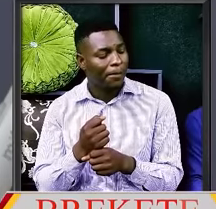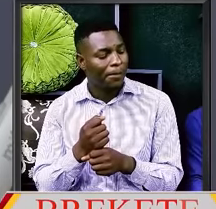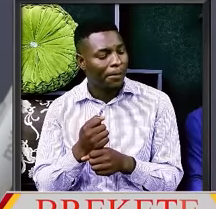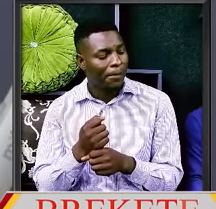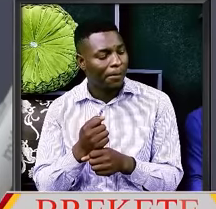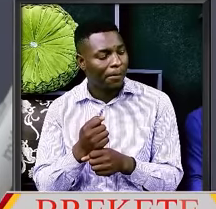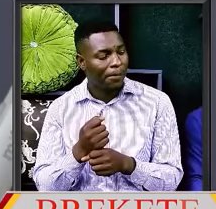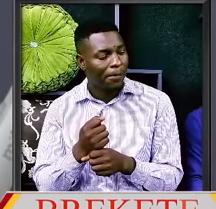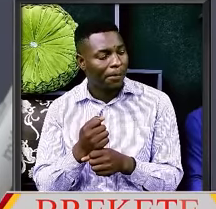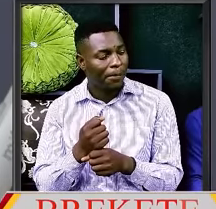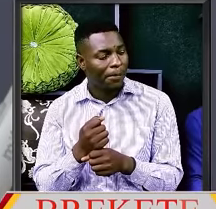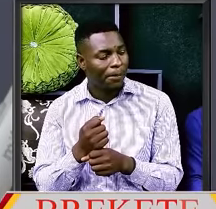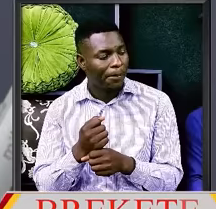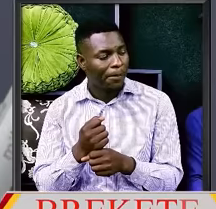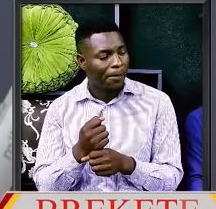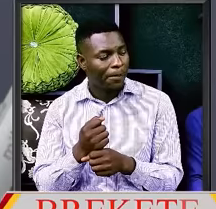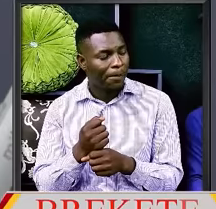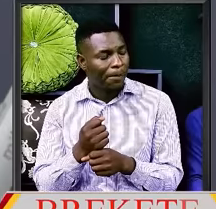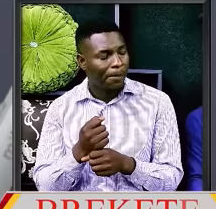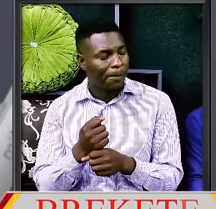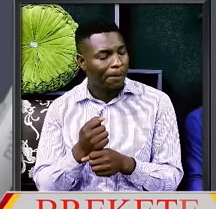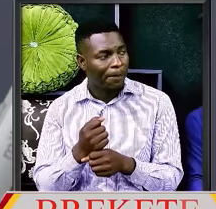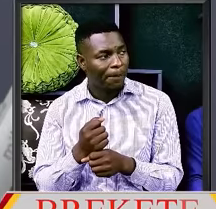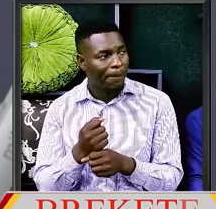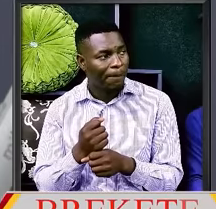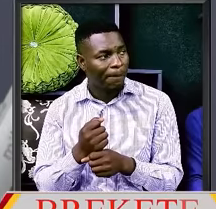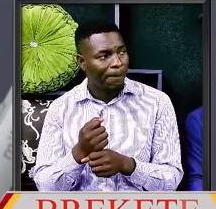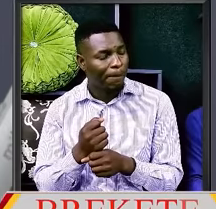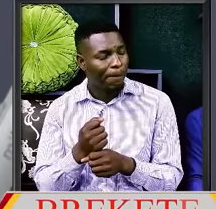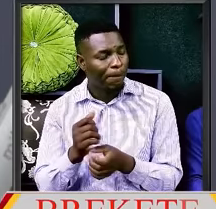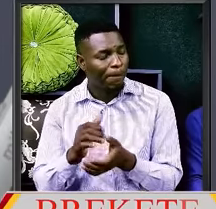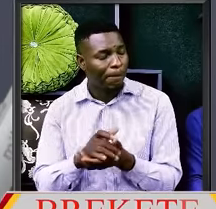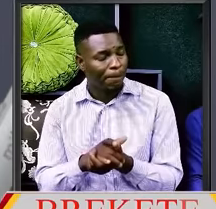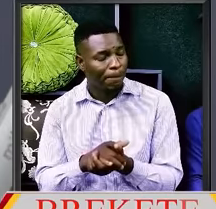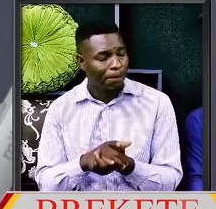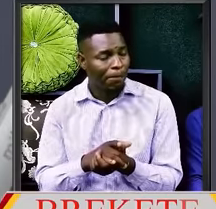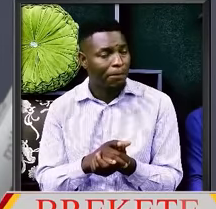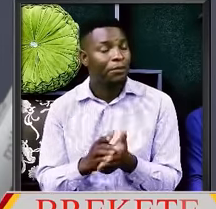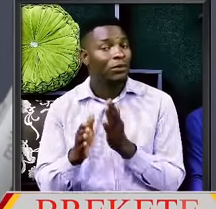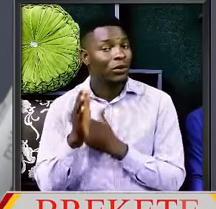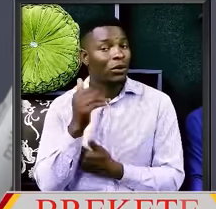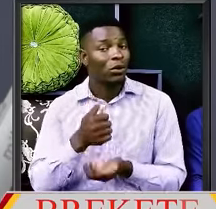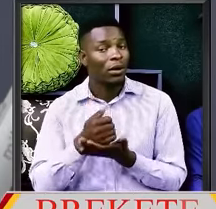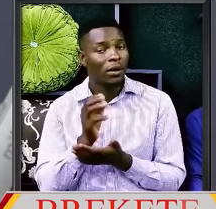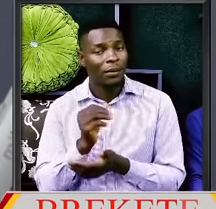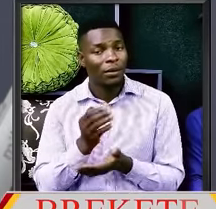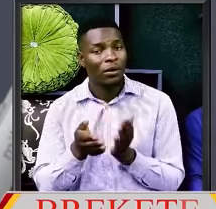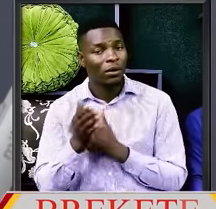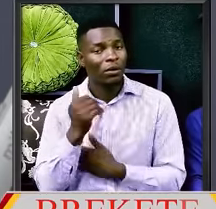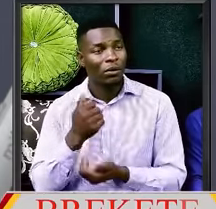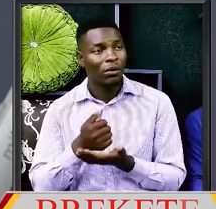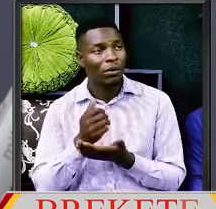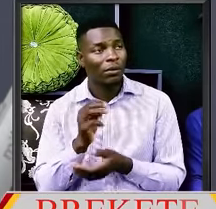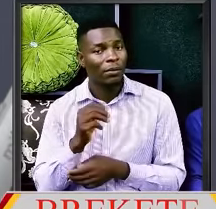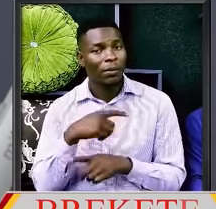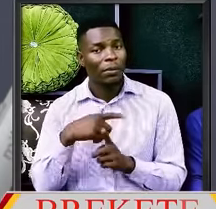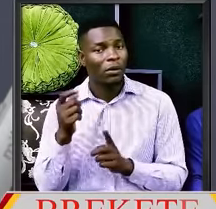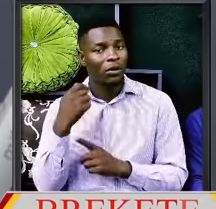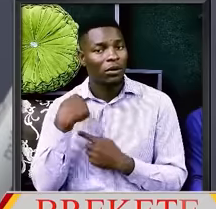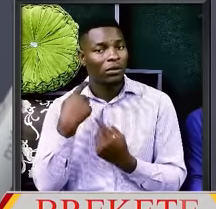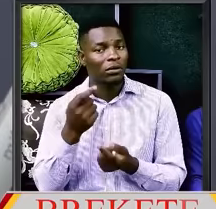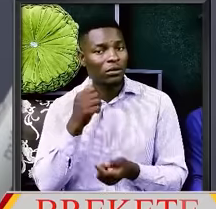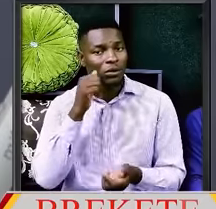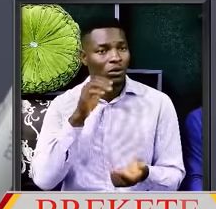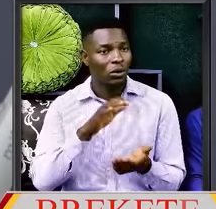wife, and his first wife. That is what I'm saying. Yes. God will help you. God will help you. And please invite